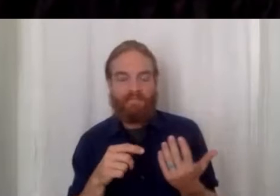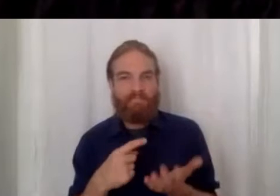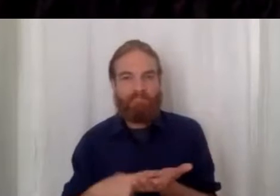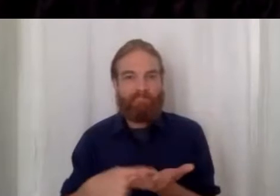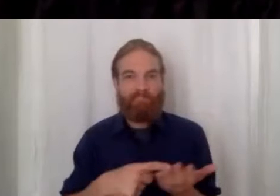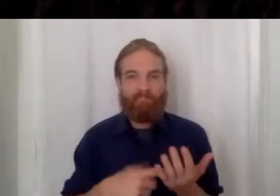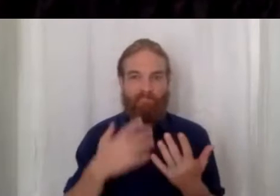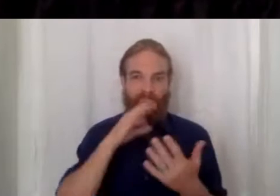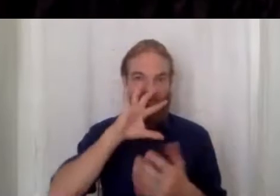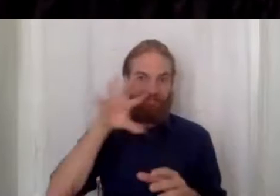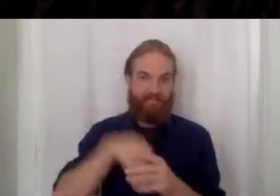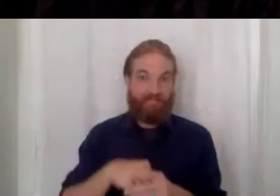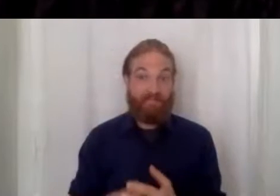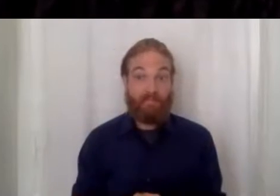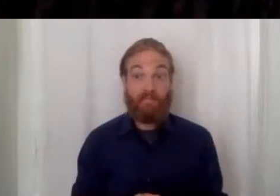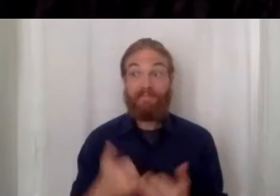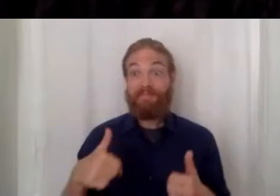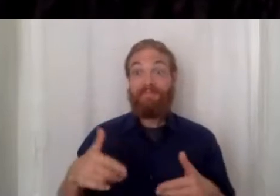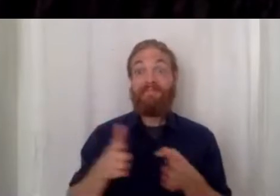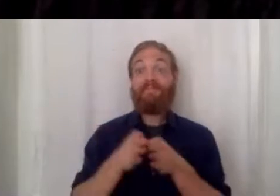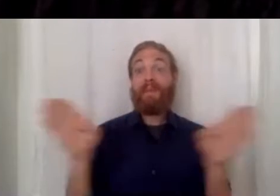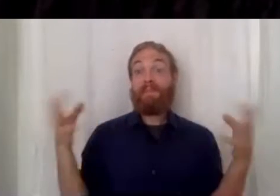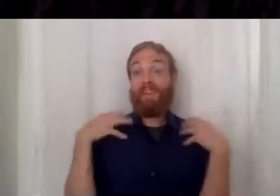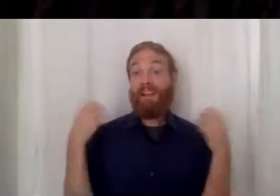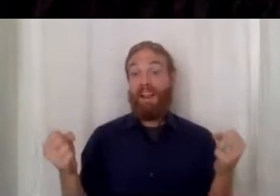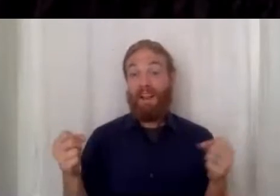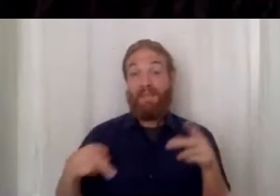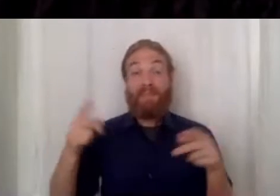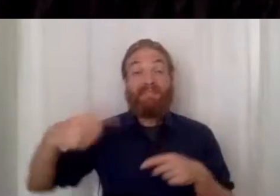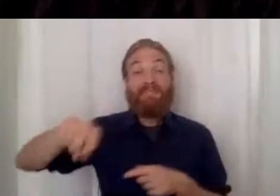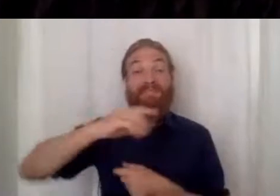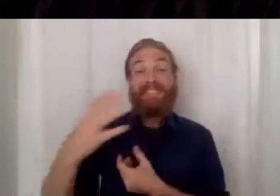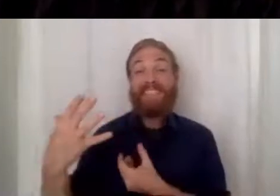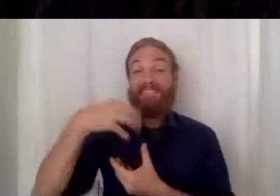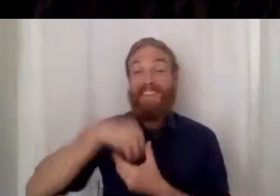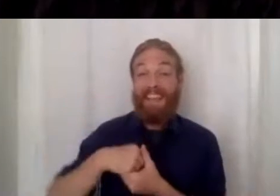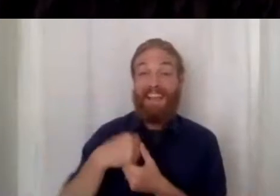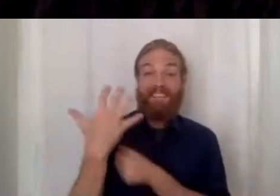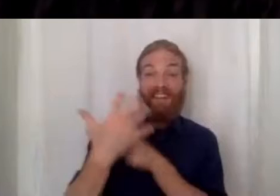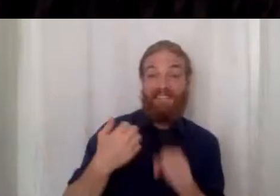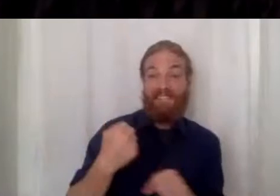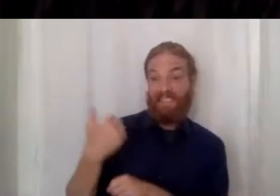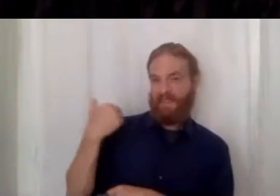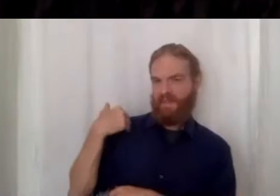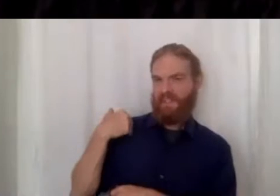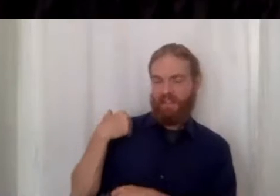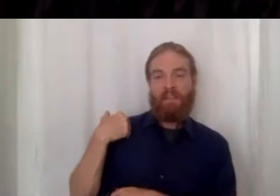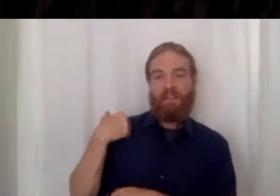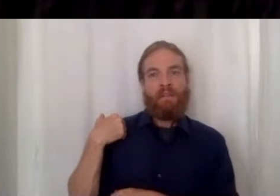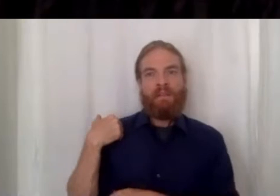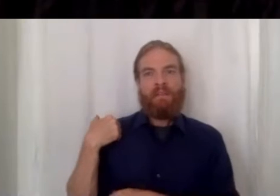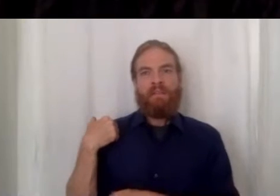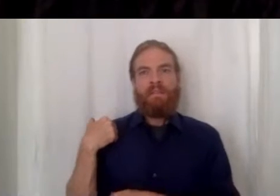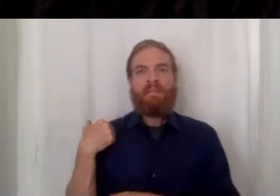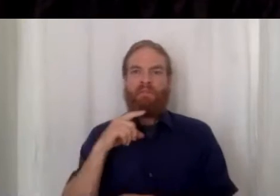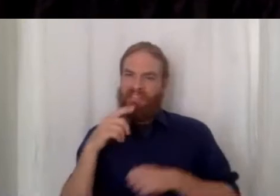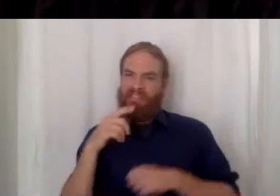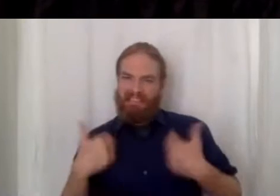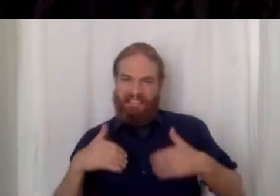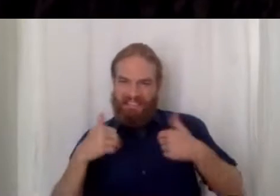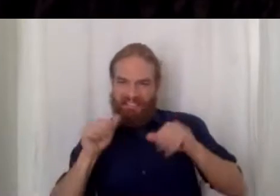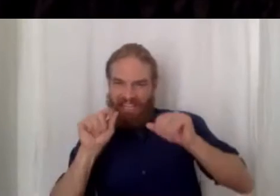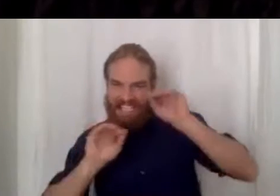members that have been involved in 5 years ago and trying to put that model together for the sheriff's office. And now